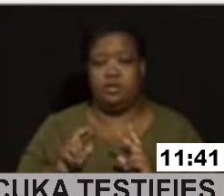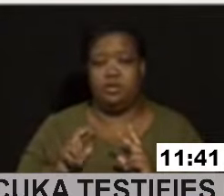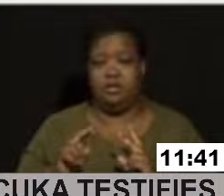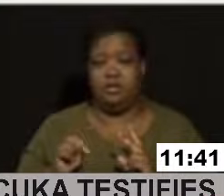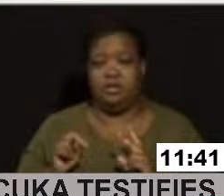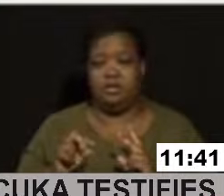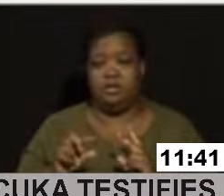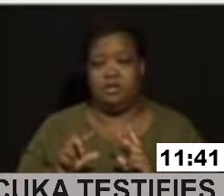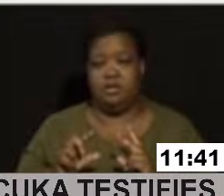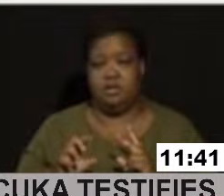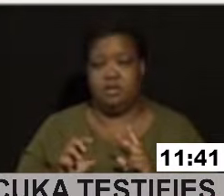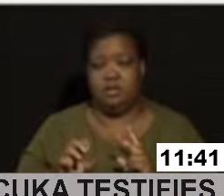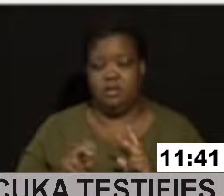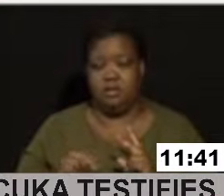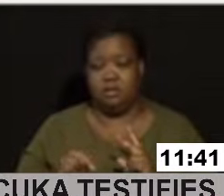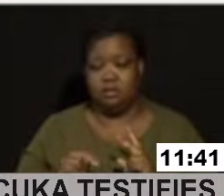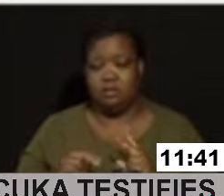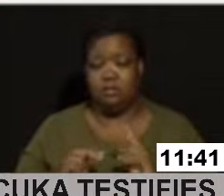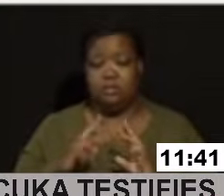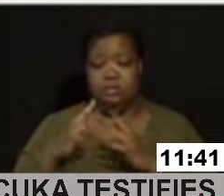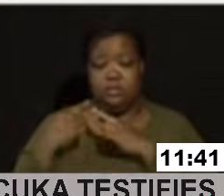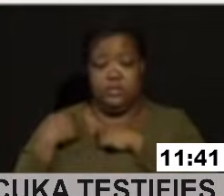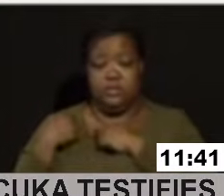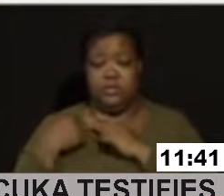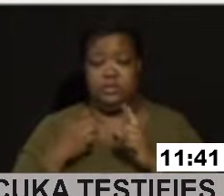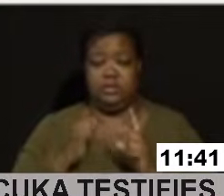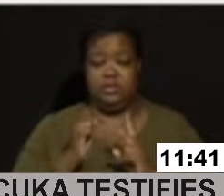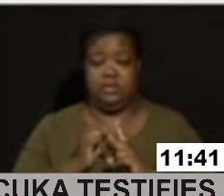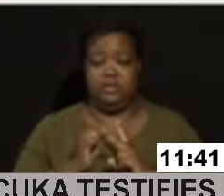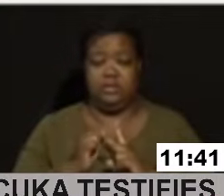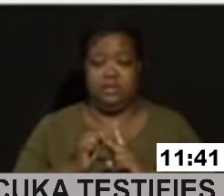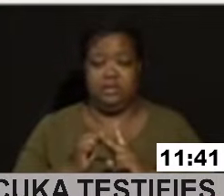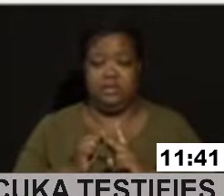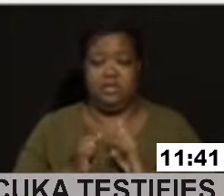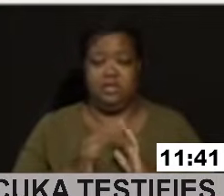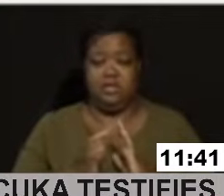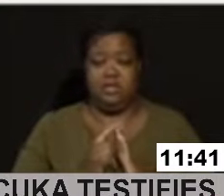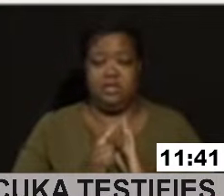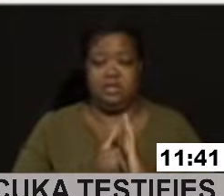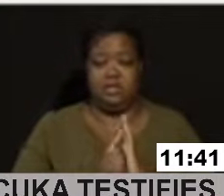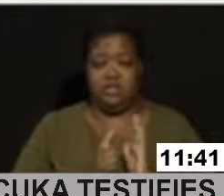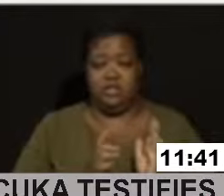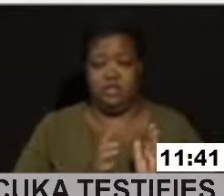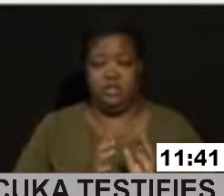responsibility in my office was to prepare legislation that had to go to Parliament.